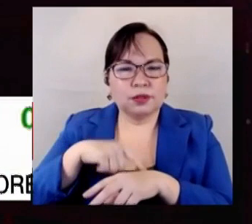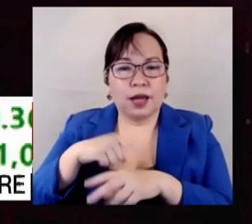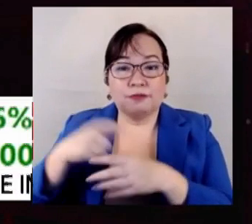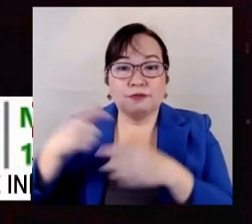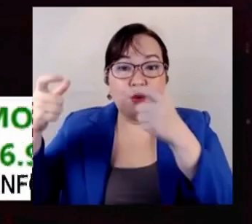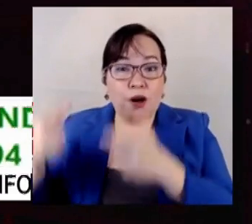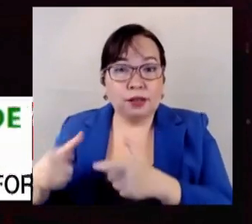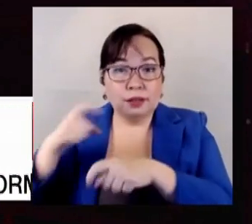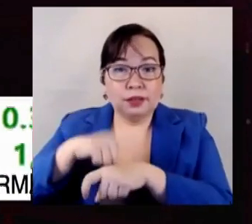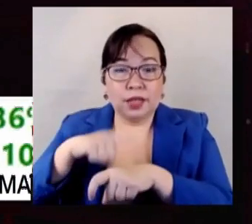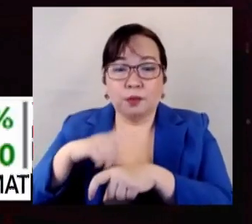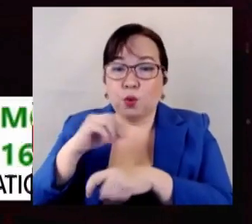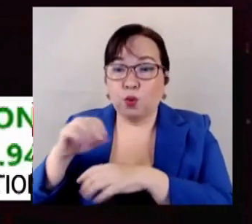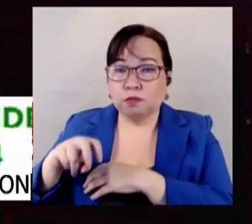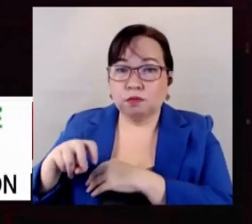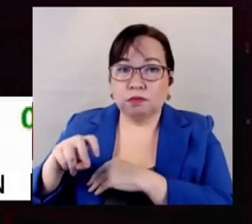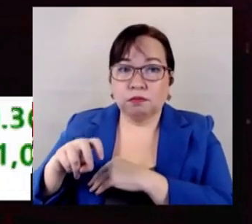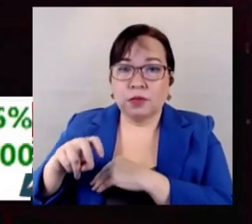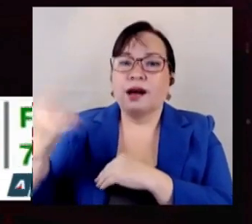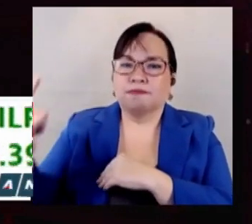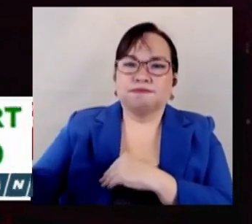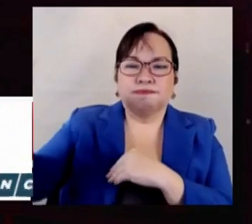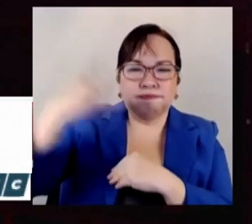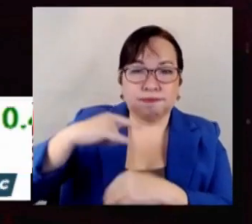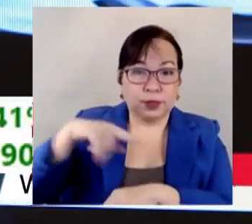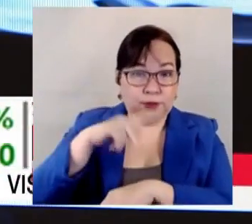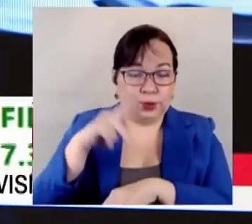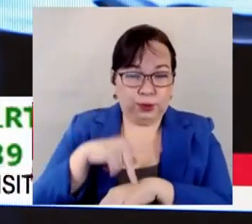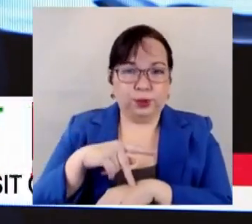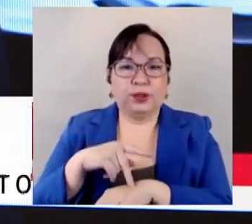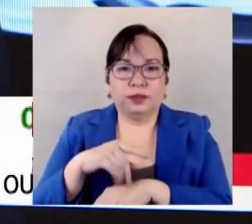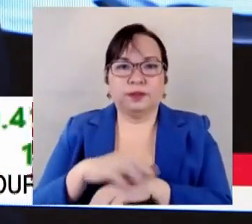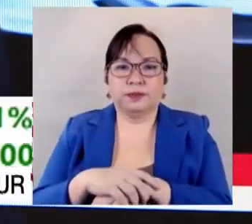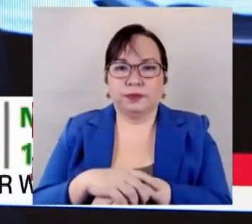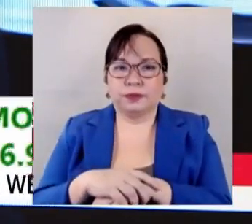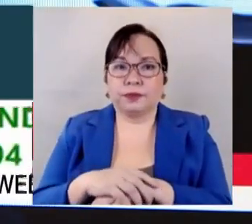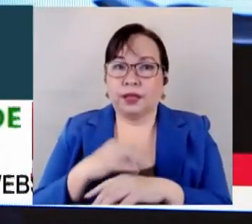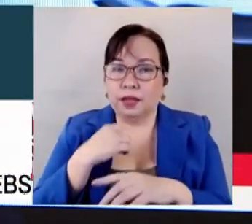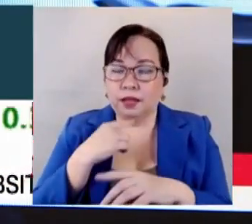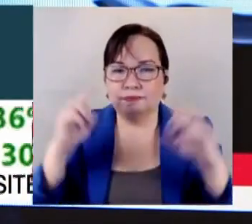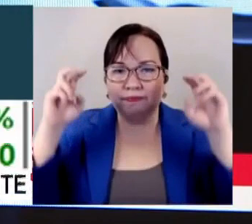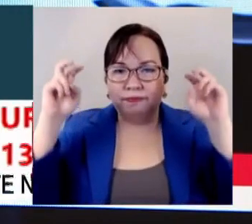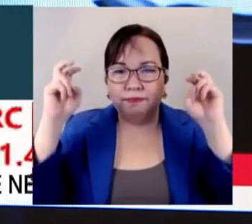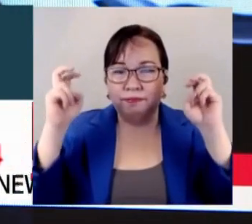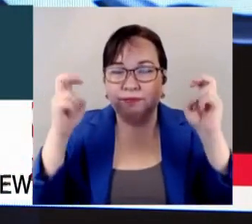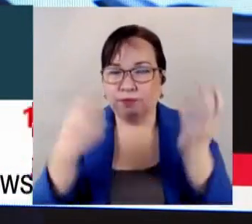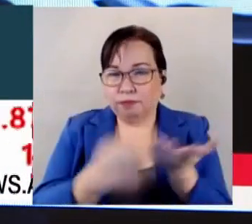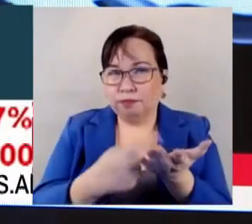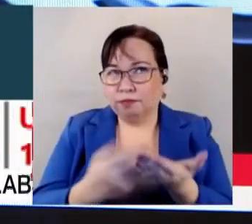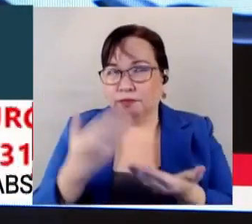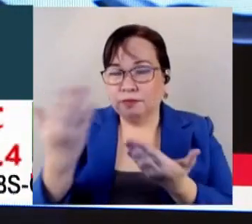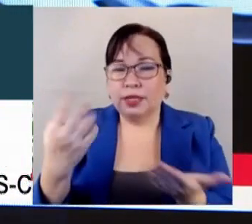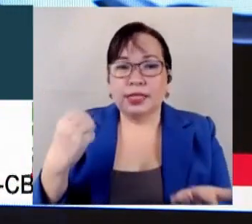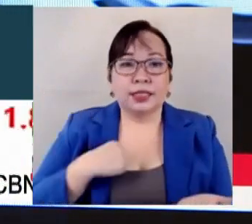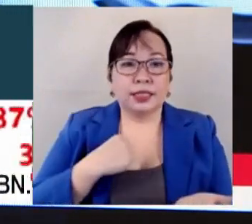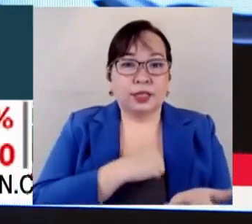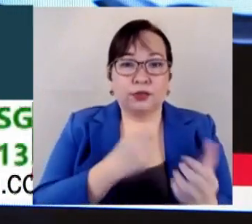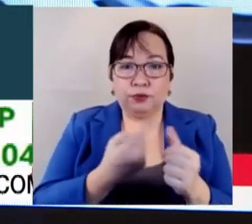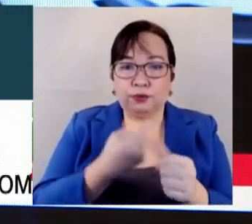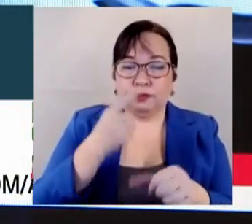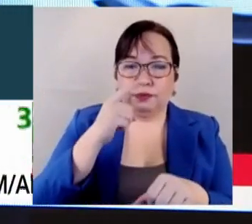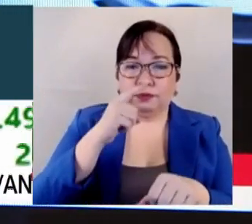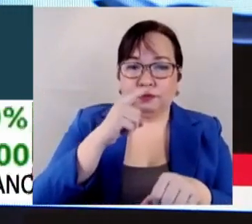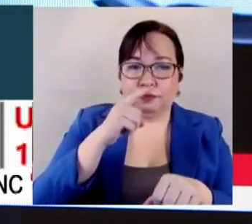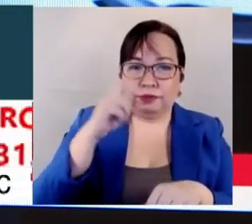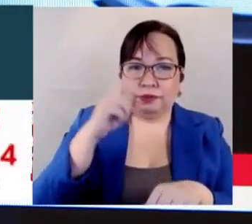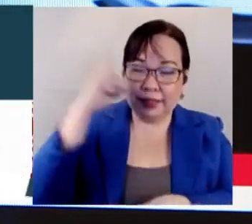for travelers entering the Philippines. The issue was raised at the Senate during the first day of the plenary deliberations on